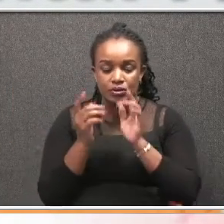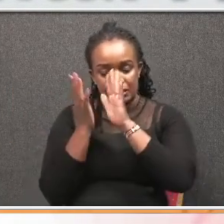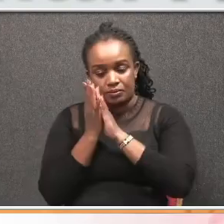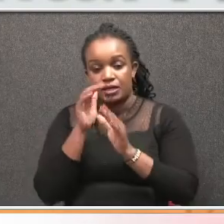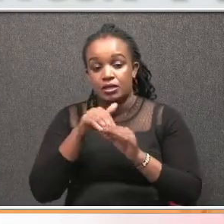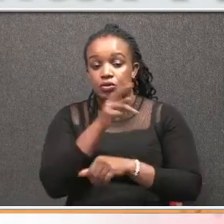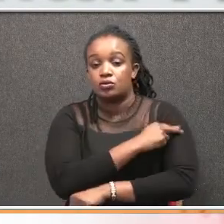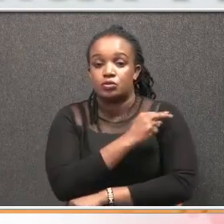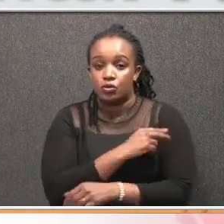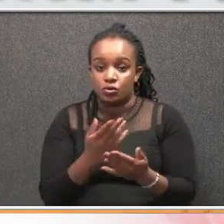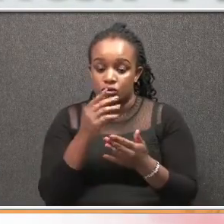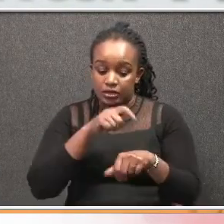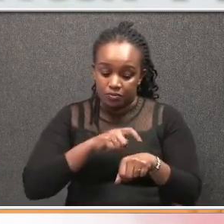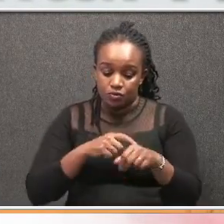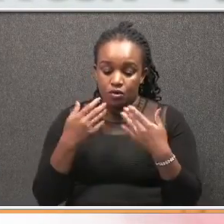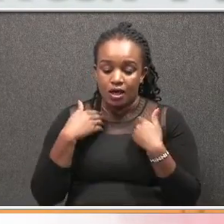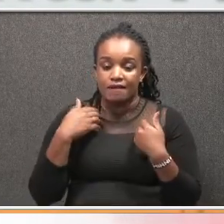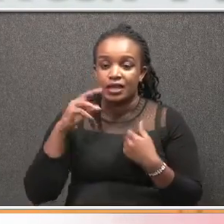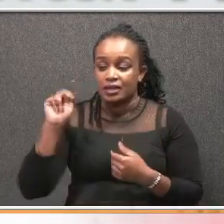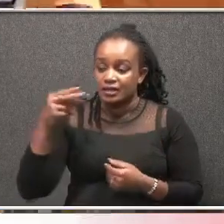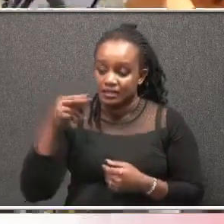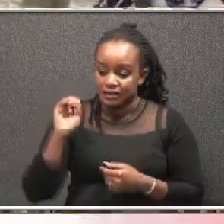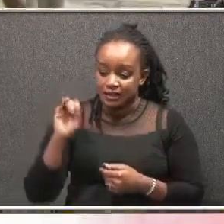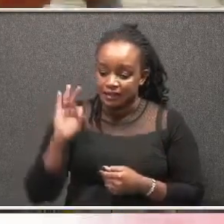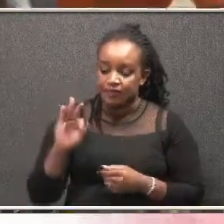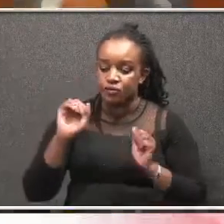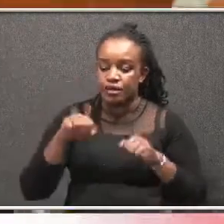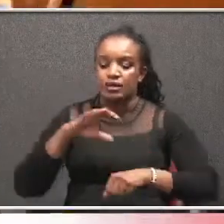NHIF card, you can access mental health service wherever you are.